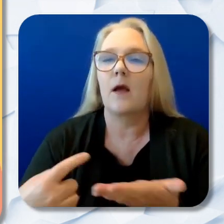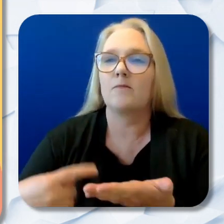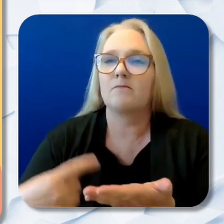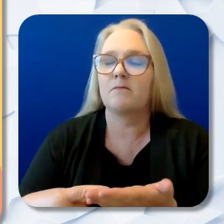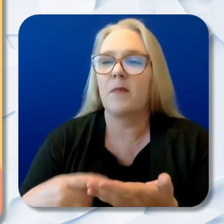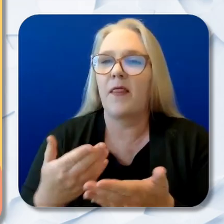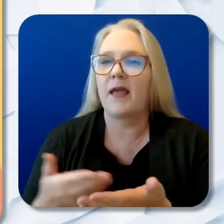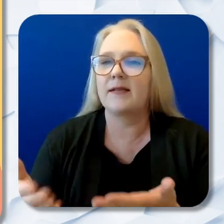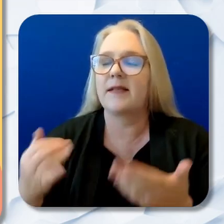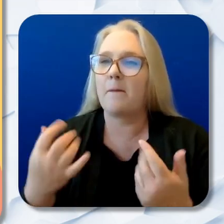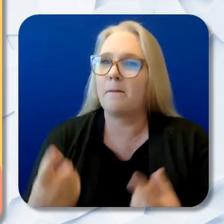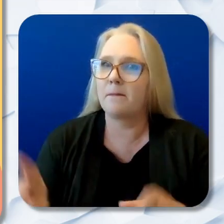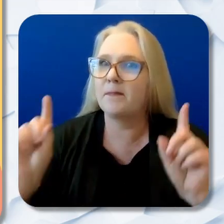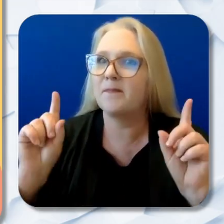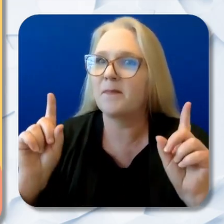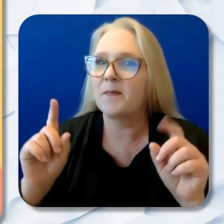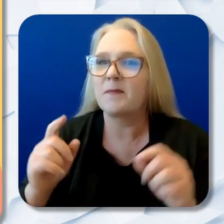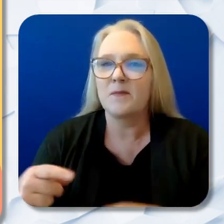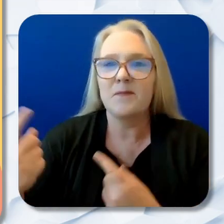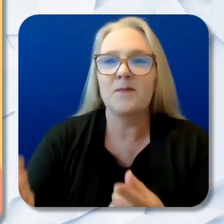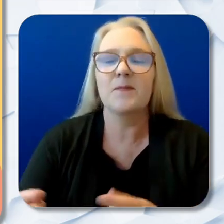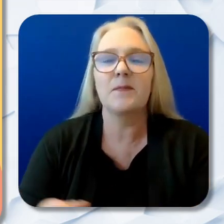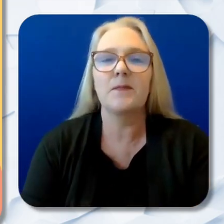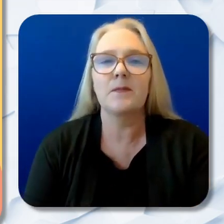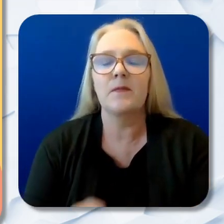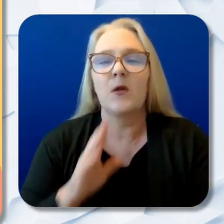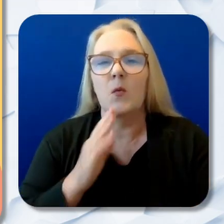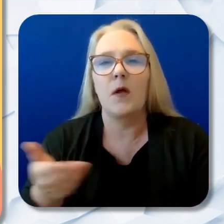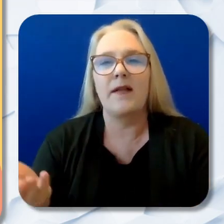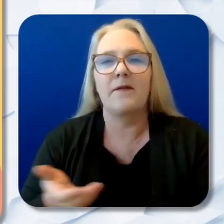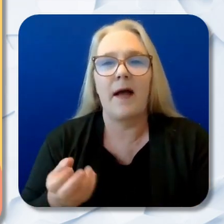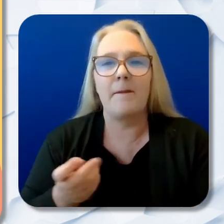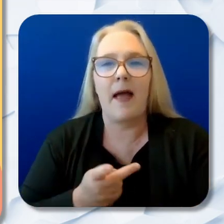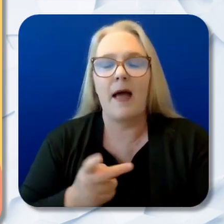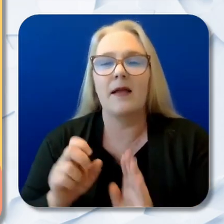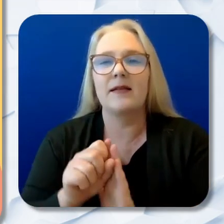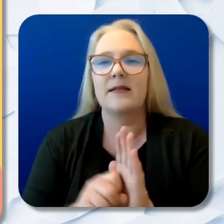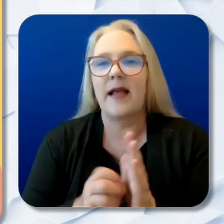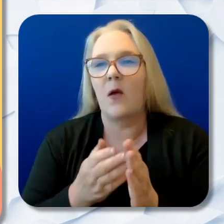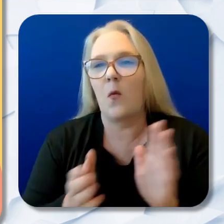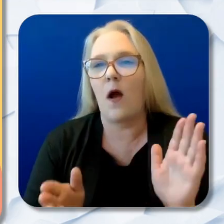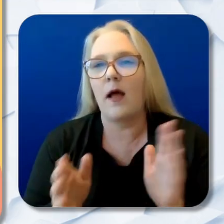Aspire accomplishments that have happened so far. We're going to invite back our statewide lead, Elizabeth.